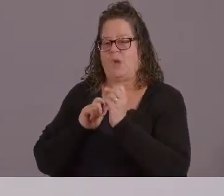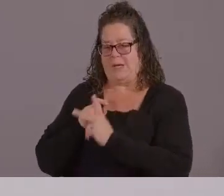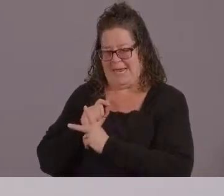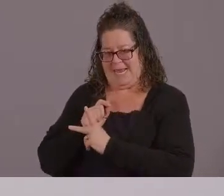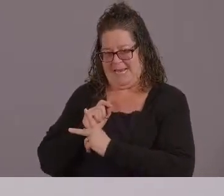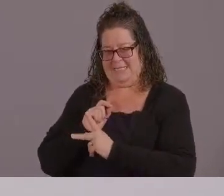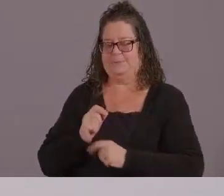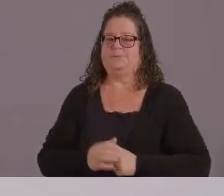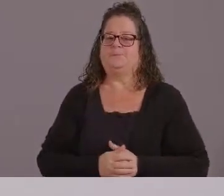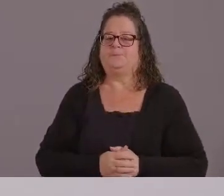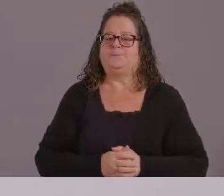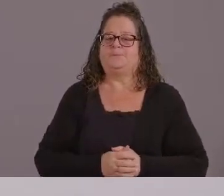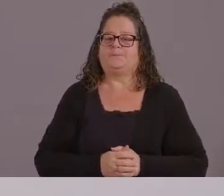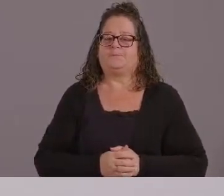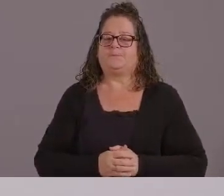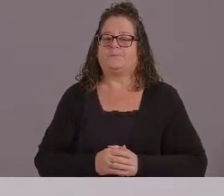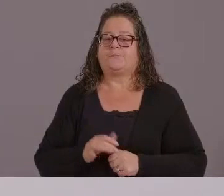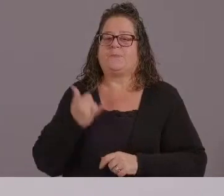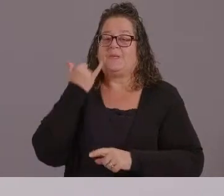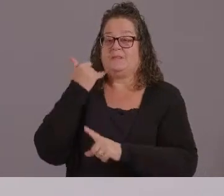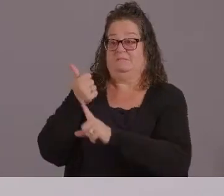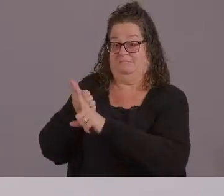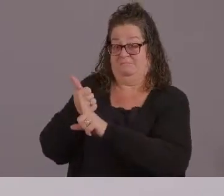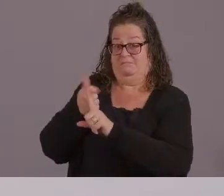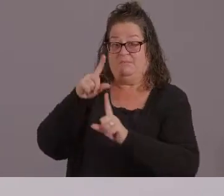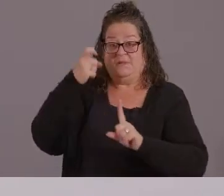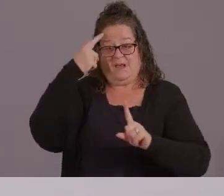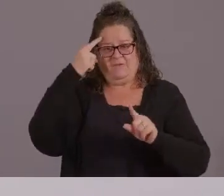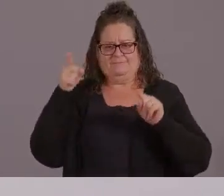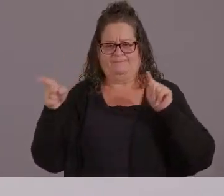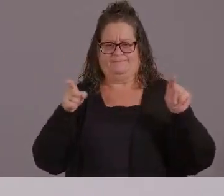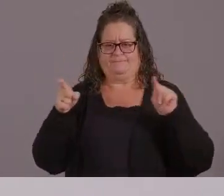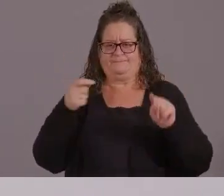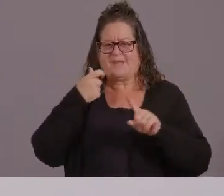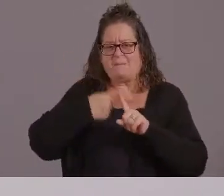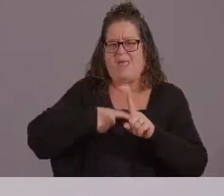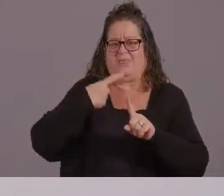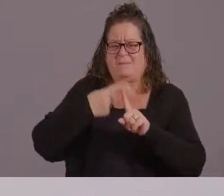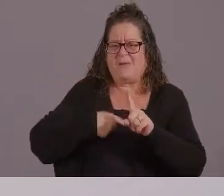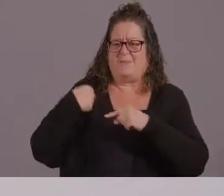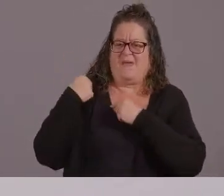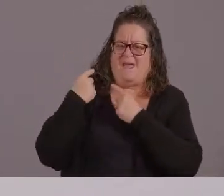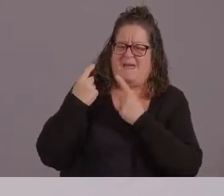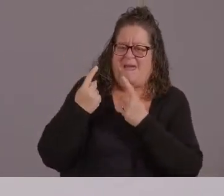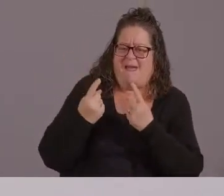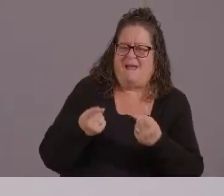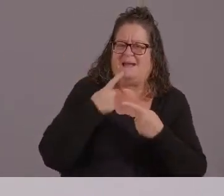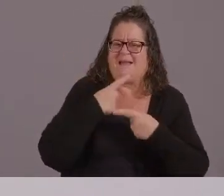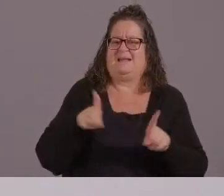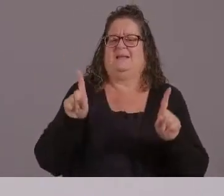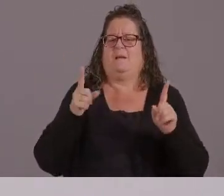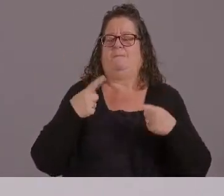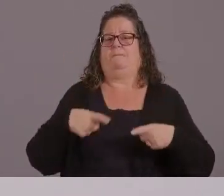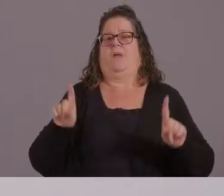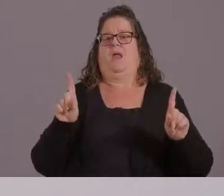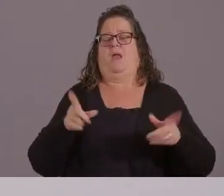It took you and the governor months to allow cities to exercise some